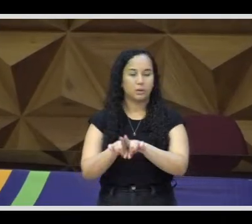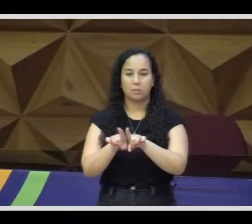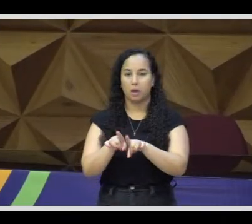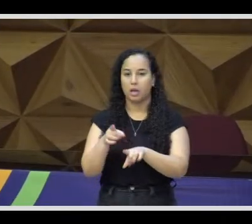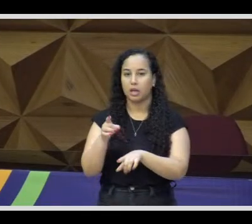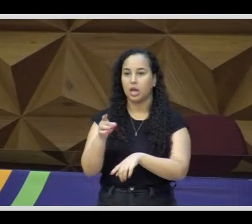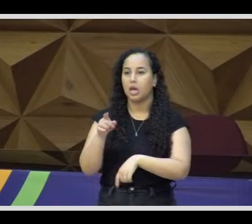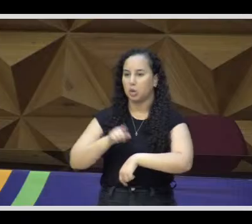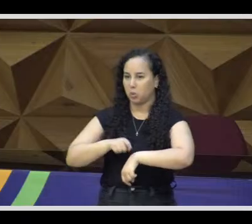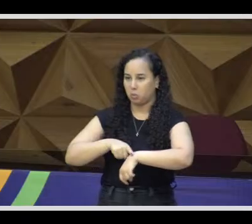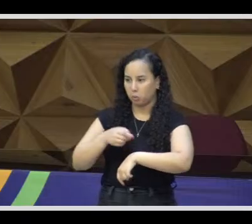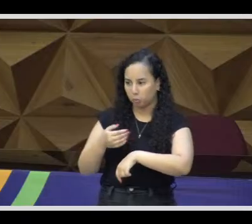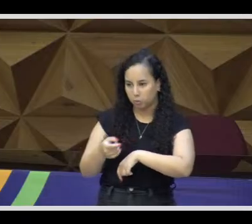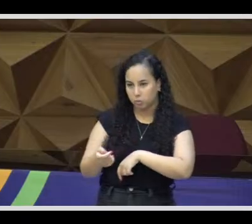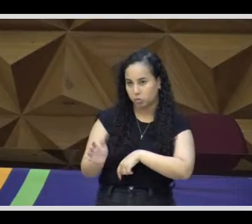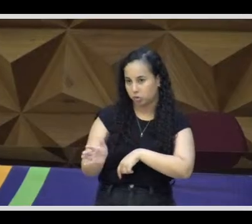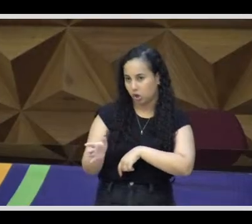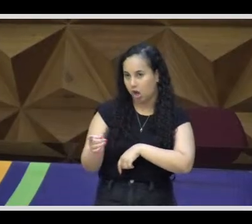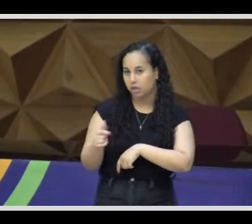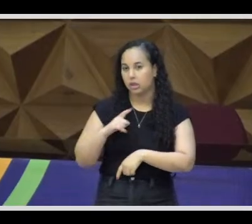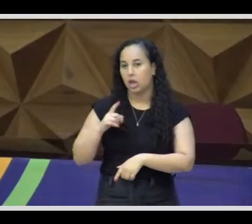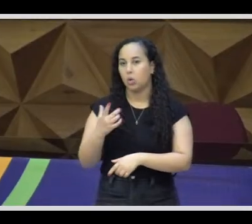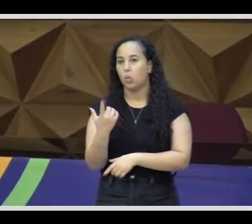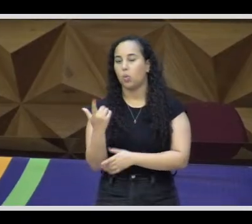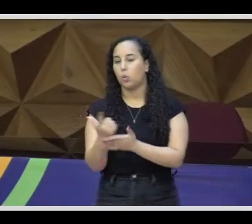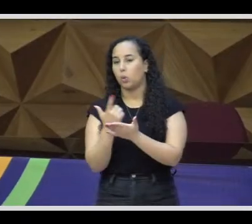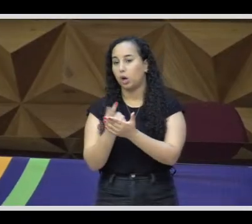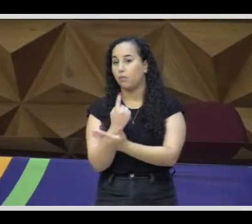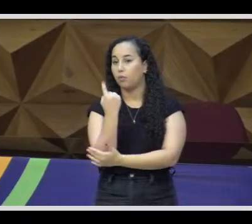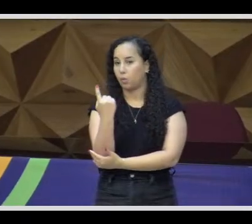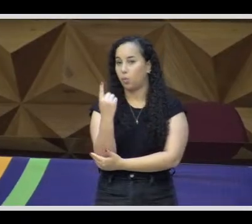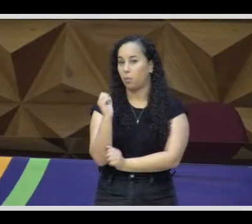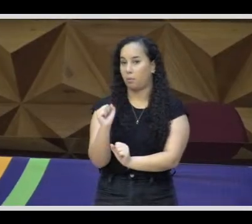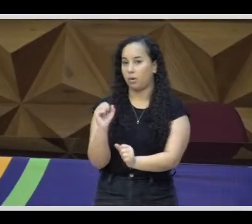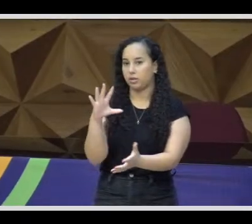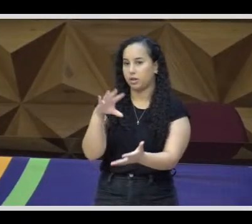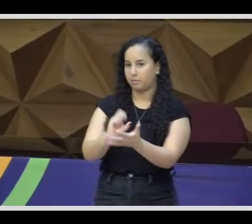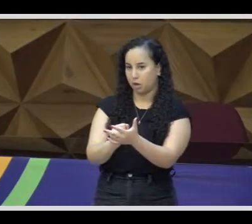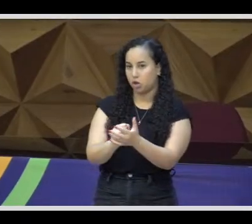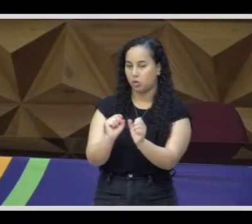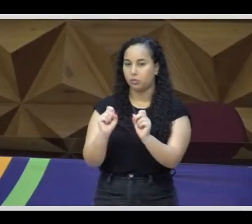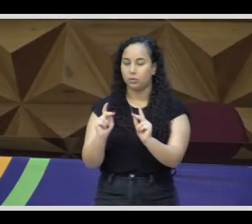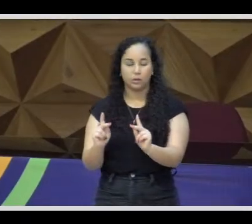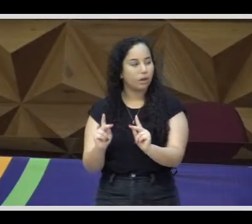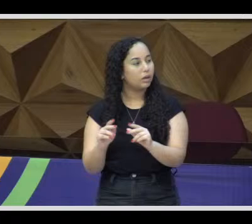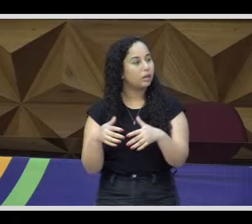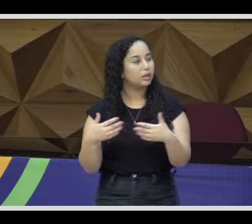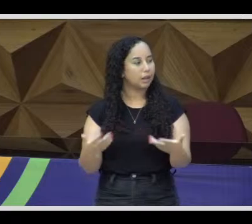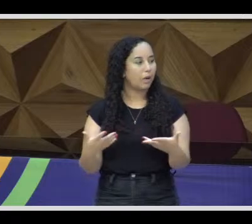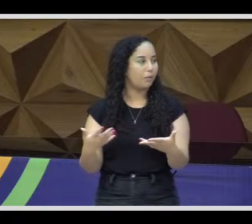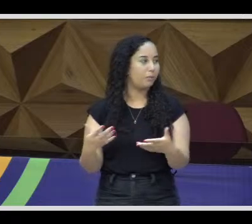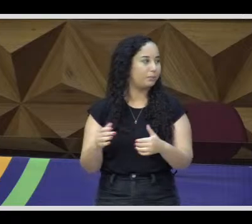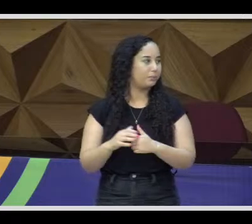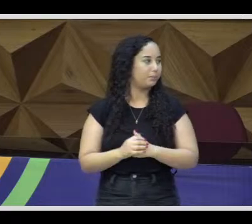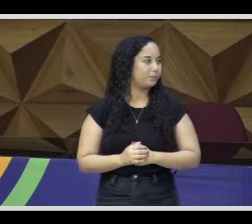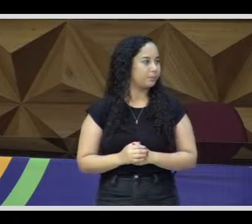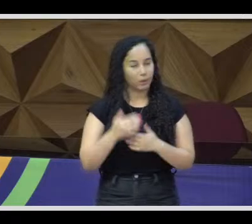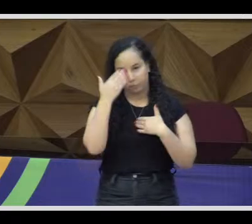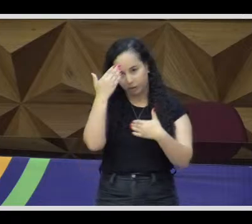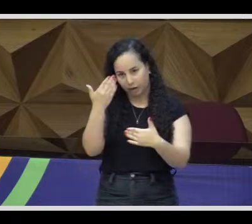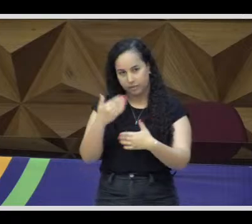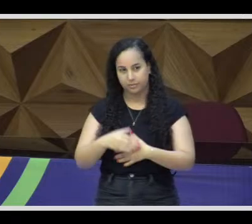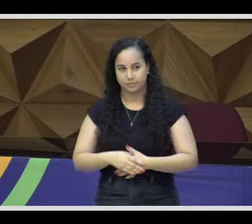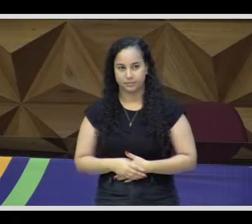hope, also the book number 1 can be downloaded. So it has been solved. Thank you very